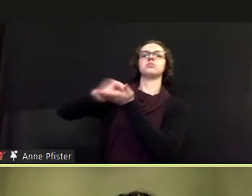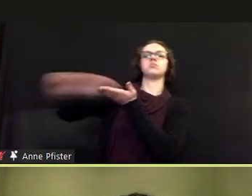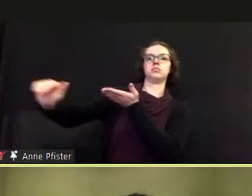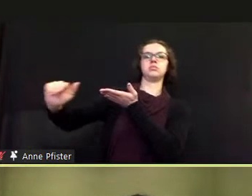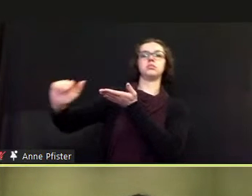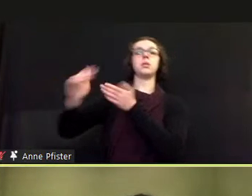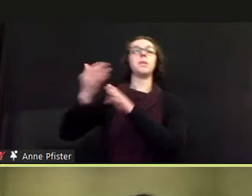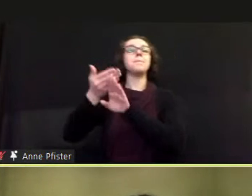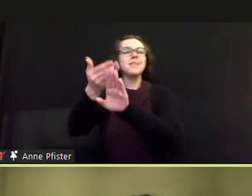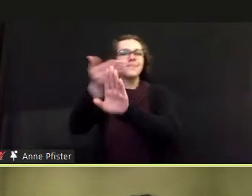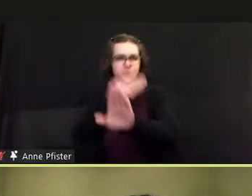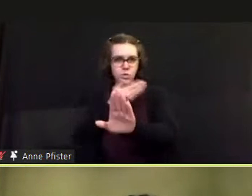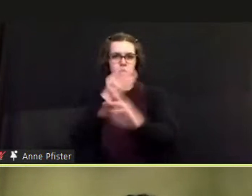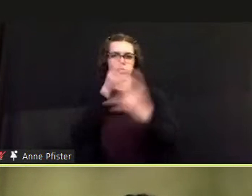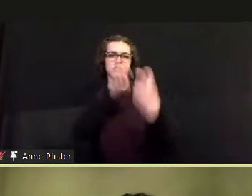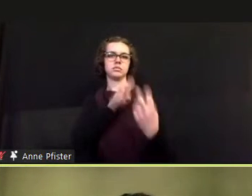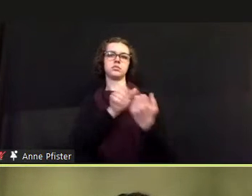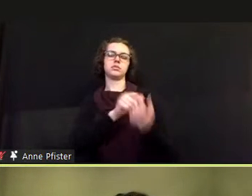police.